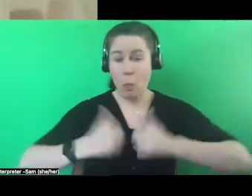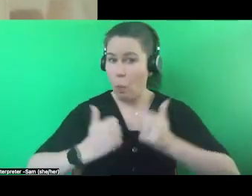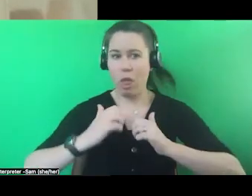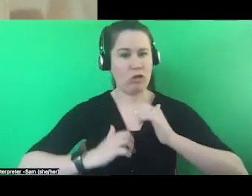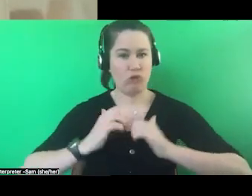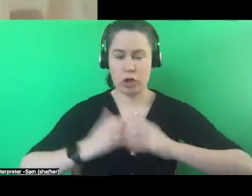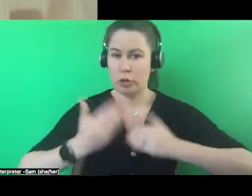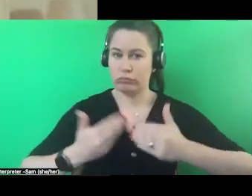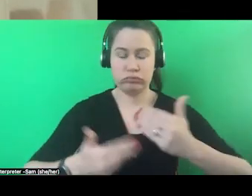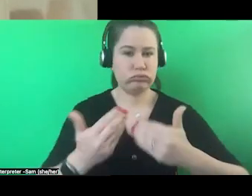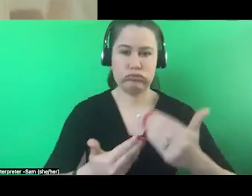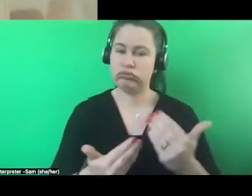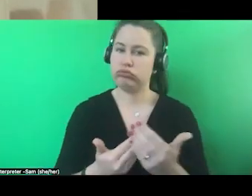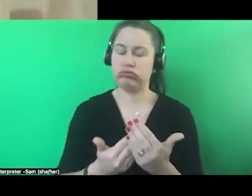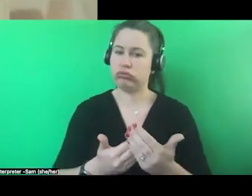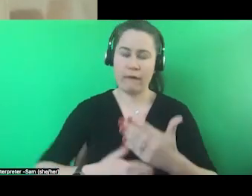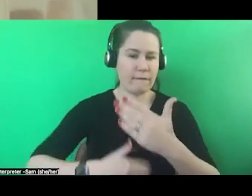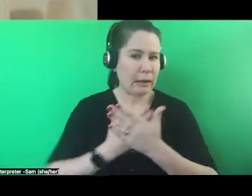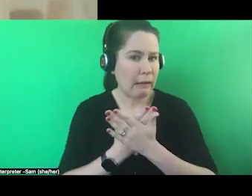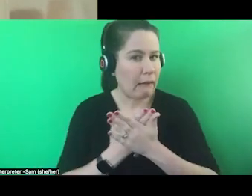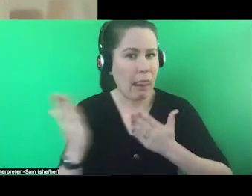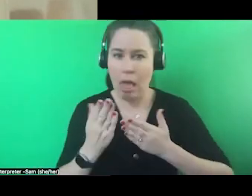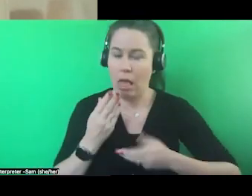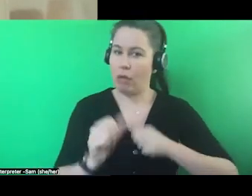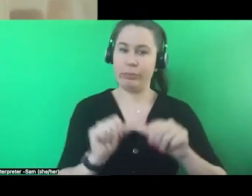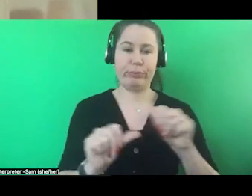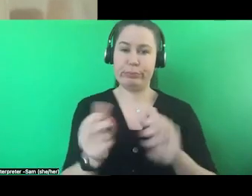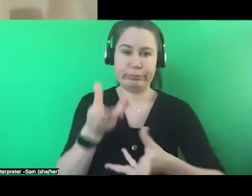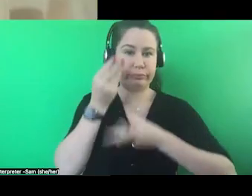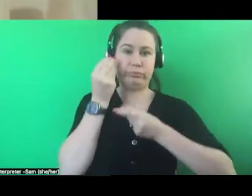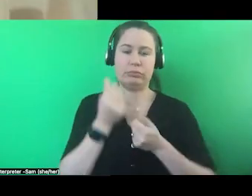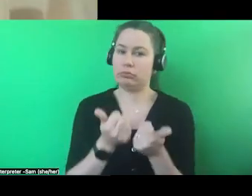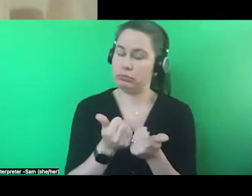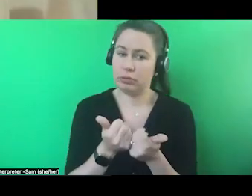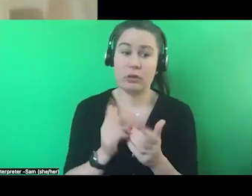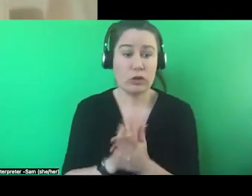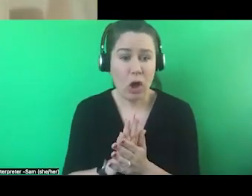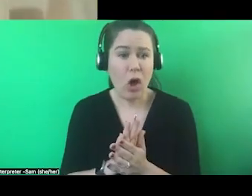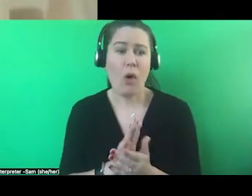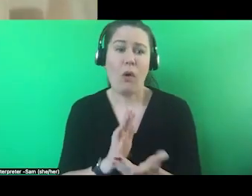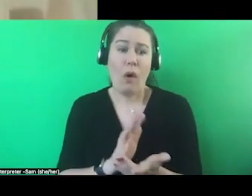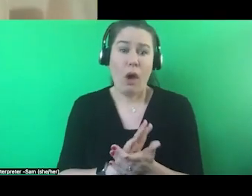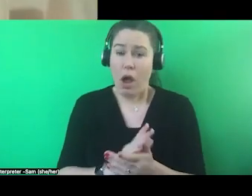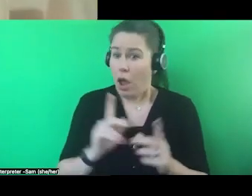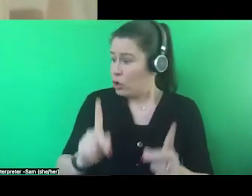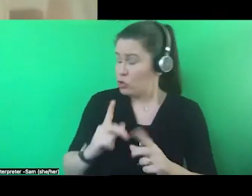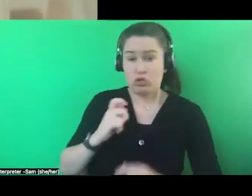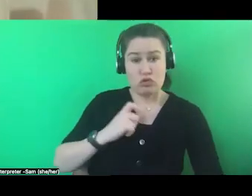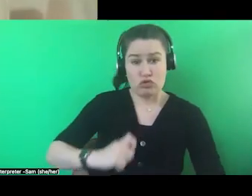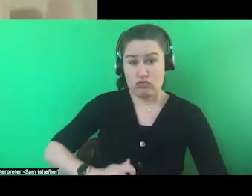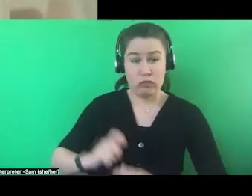and articulated, meaning complex. So I'm very happy that also your personal relationship has